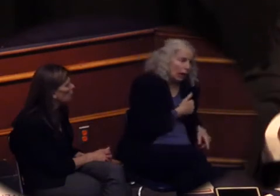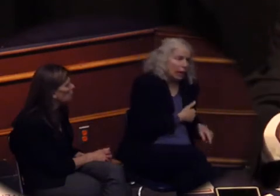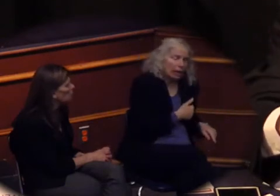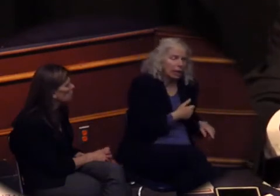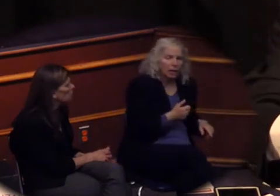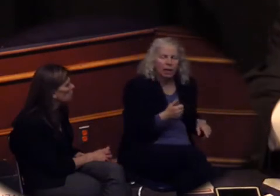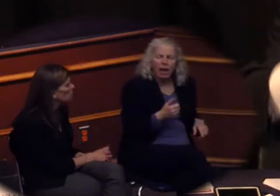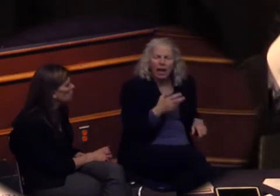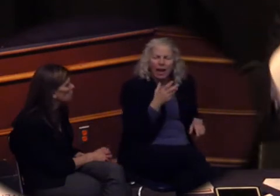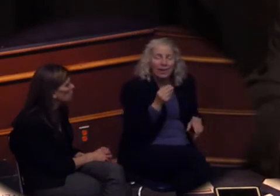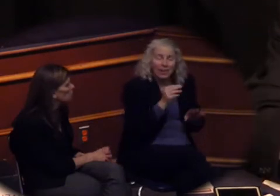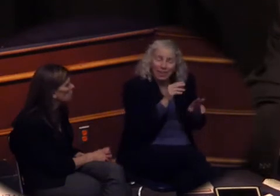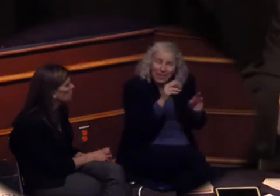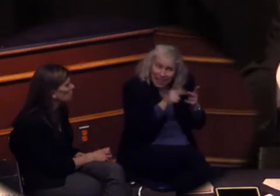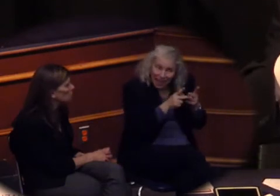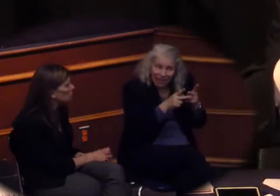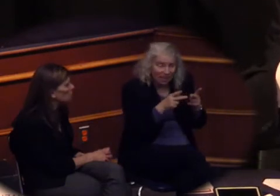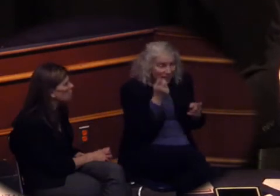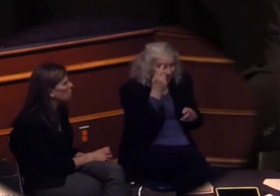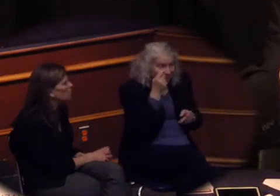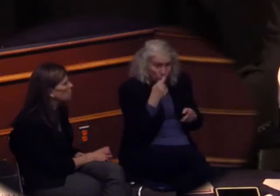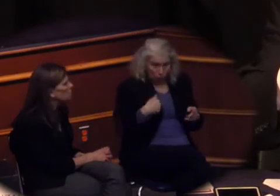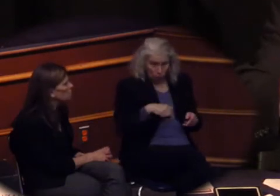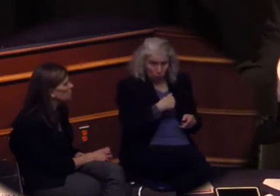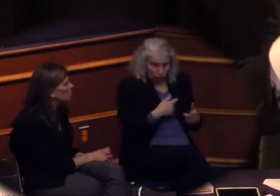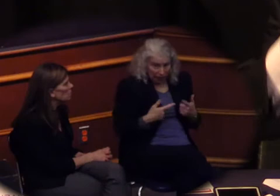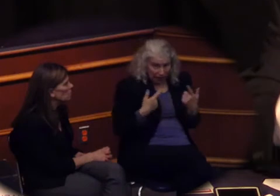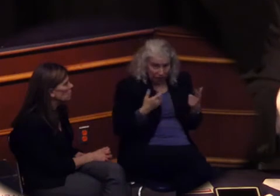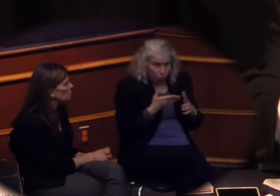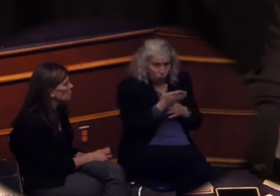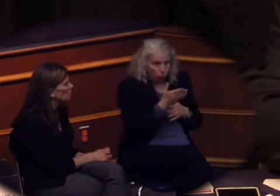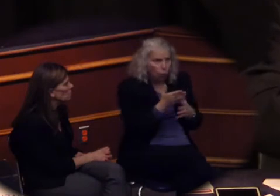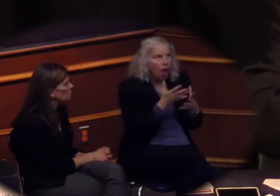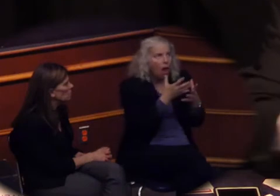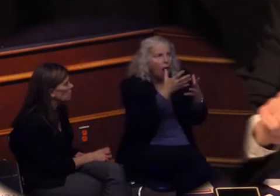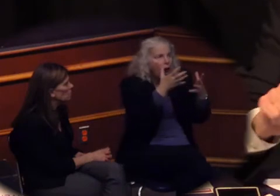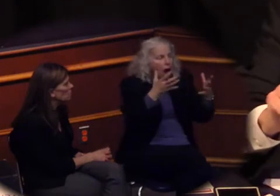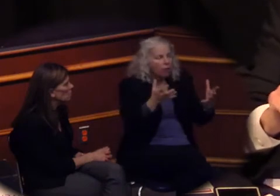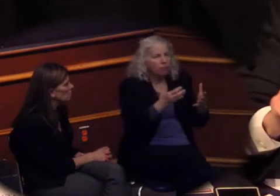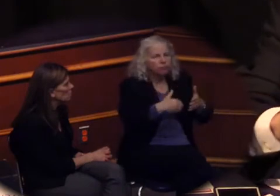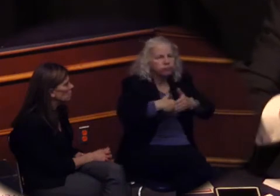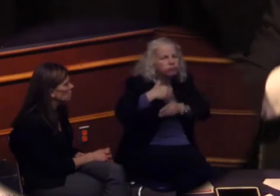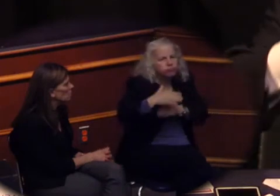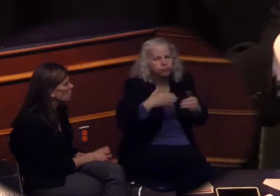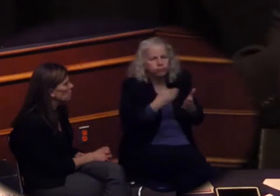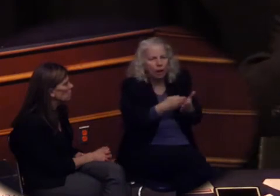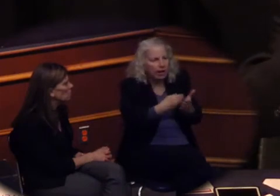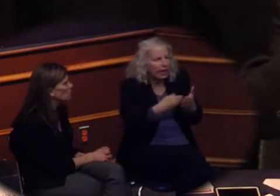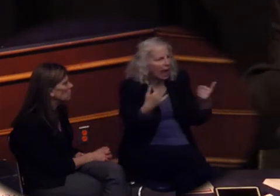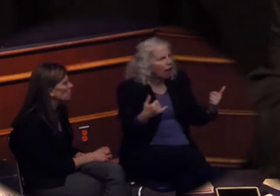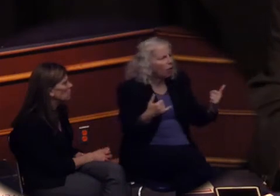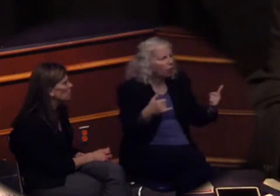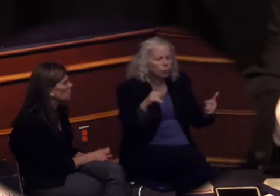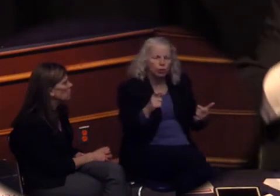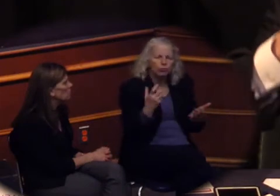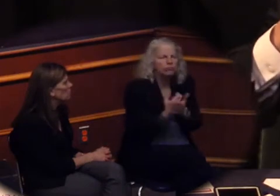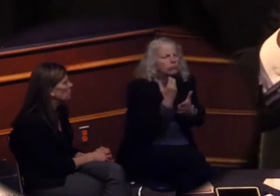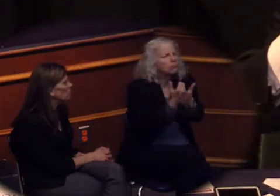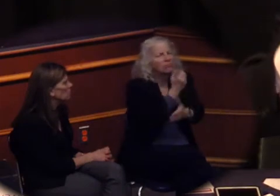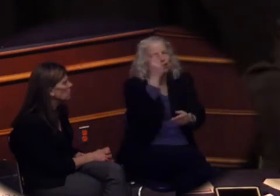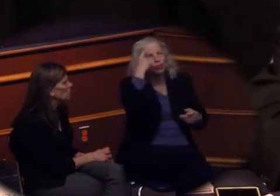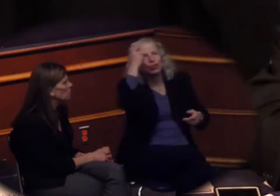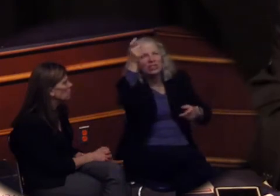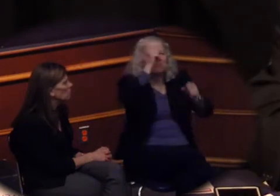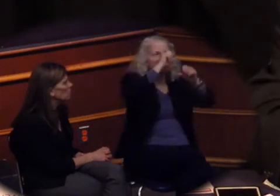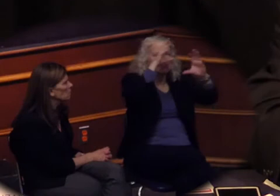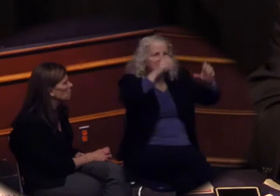an understanding that, in fact, we are living in a period of greater abundance than at any other moment. We should be able to dream. We should be able